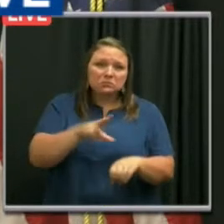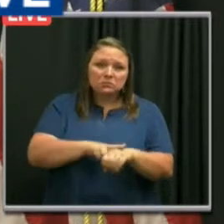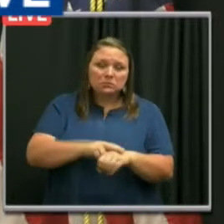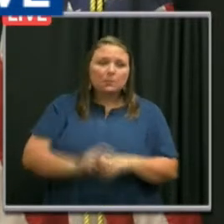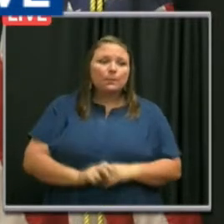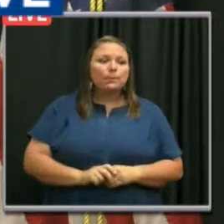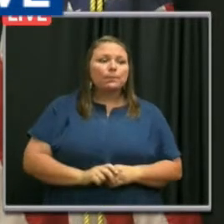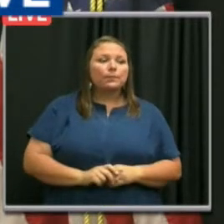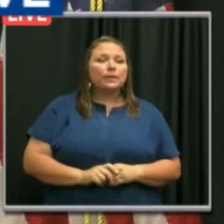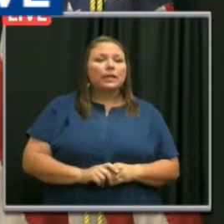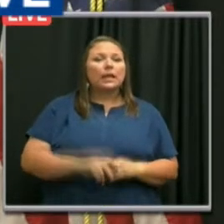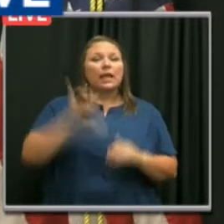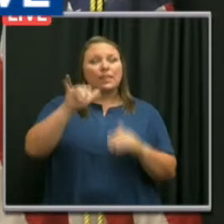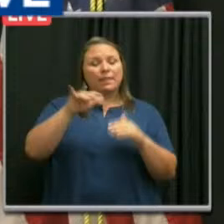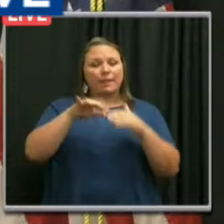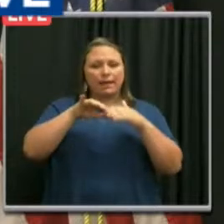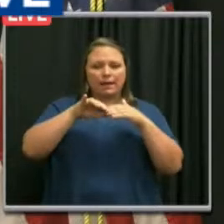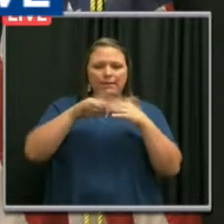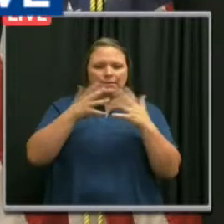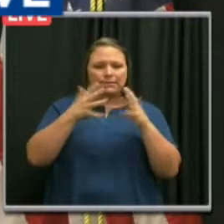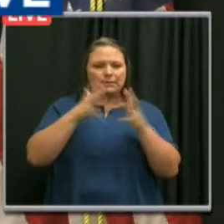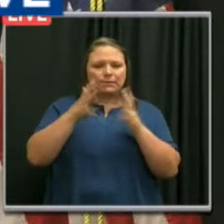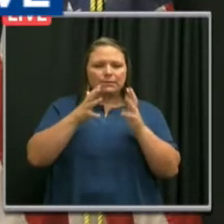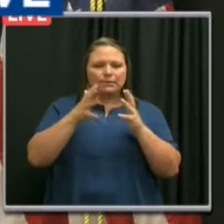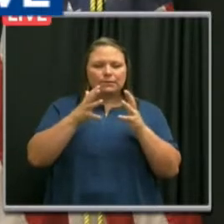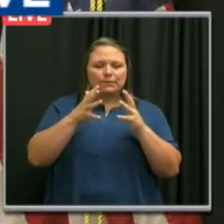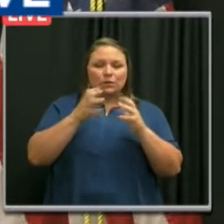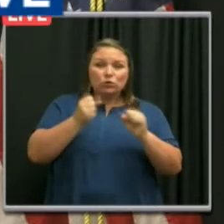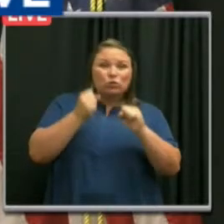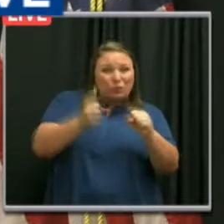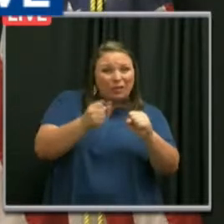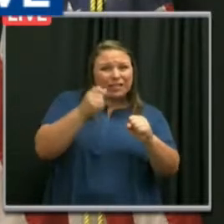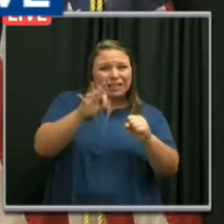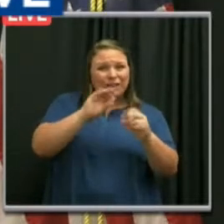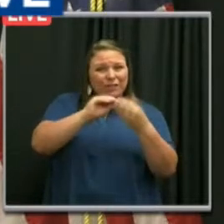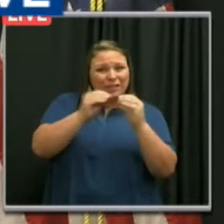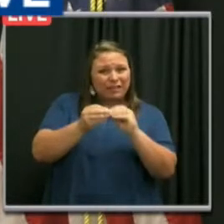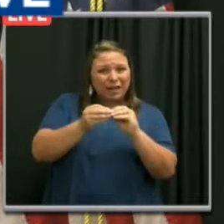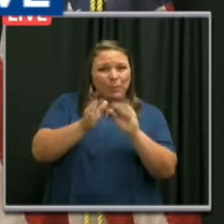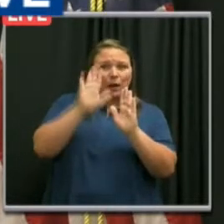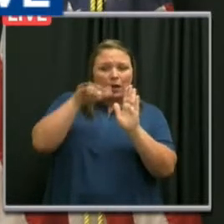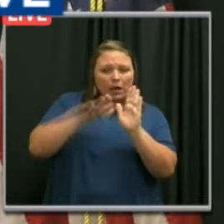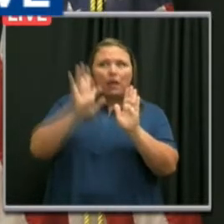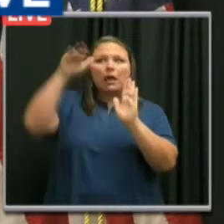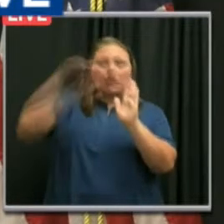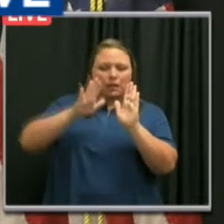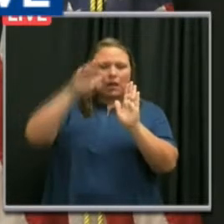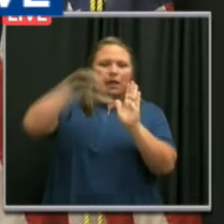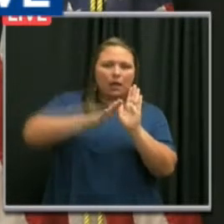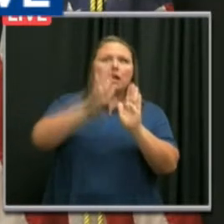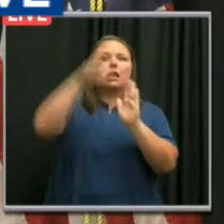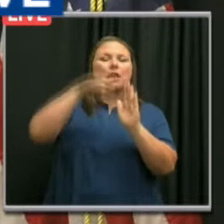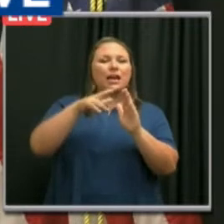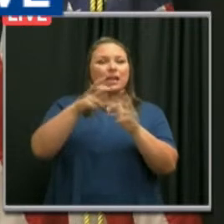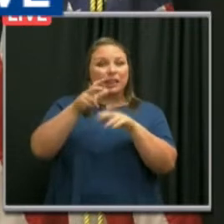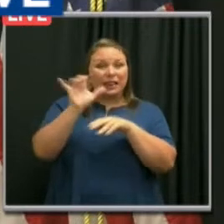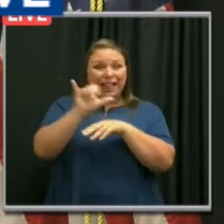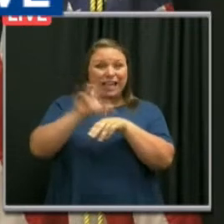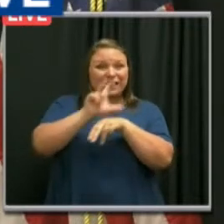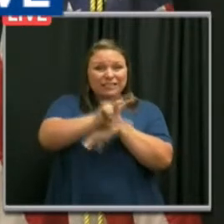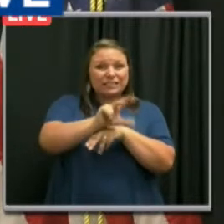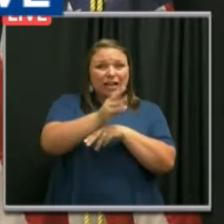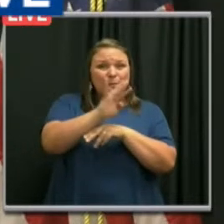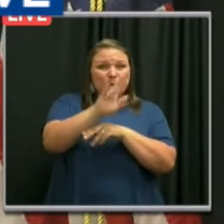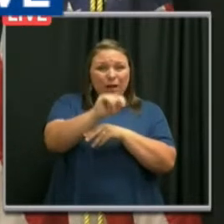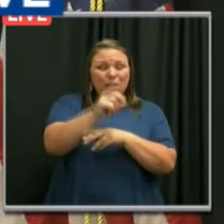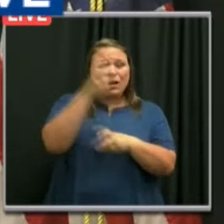the volatility of the daily case reporting, it's a little bit like the stock market. It's hard to read on any particular day